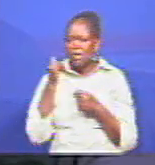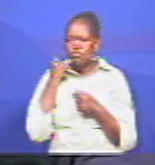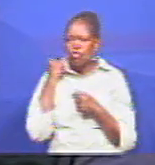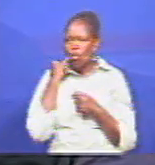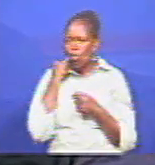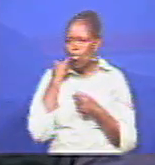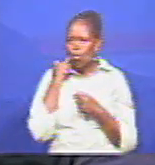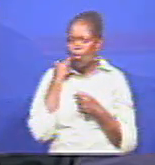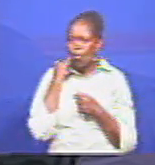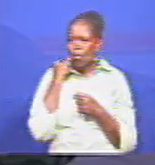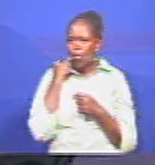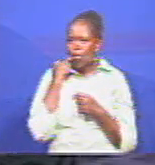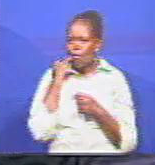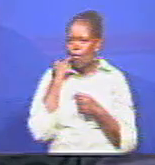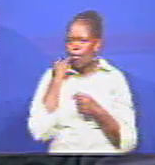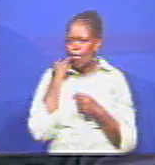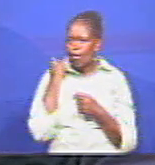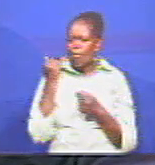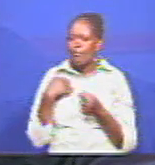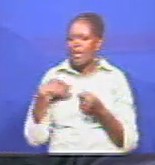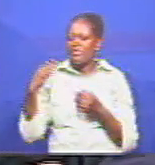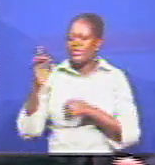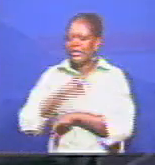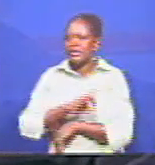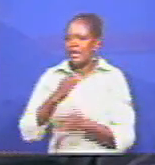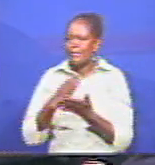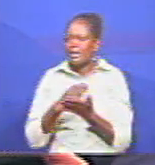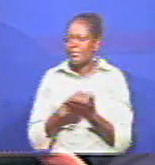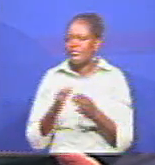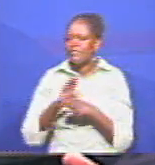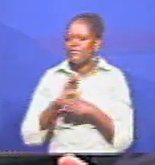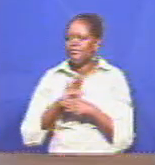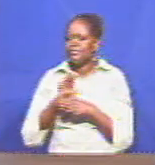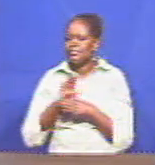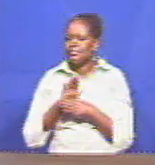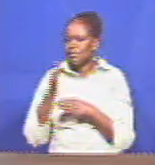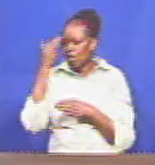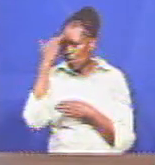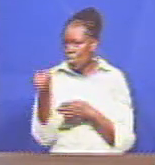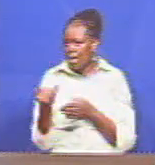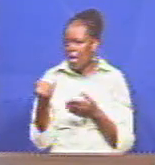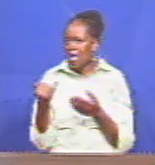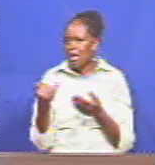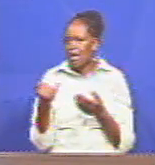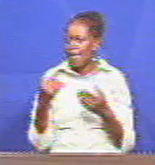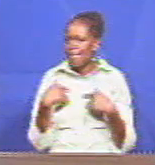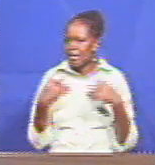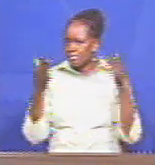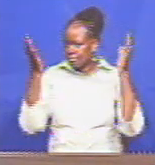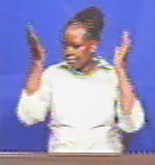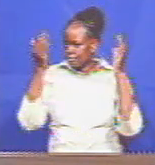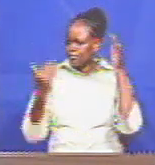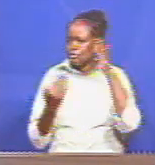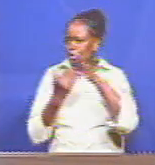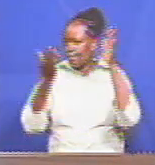So my daily program mm-hmm. is really full because I am the Archbishop. Mm-hmm. I am at the